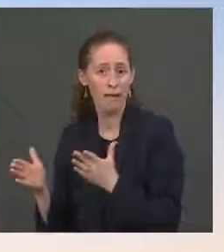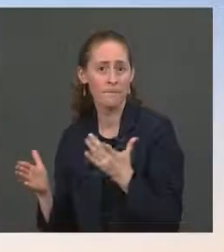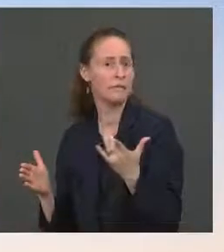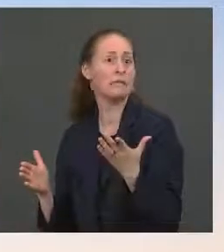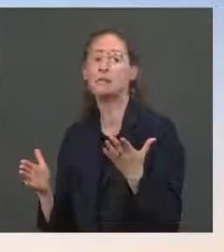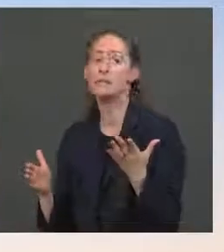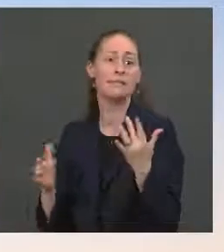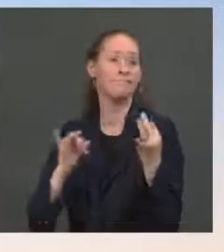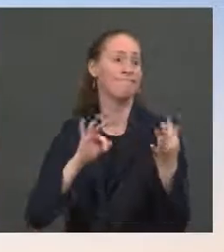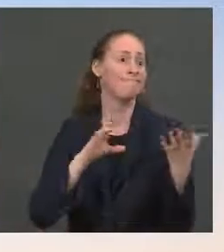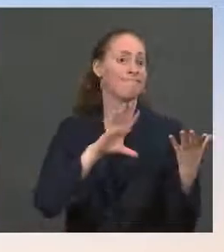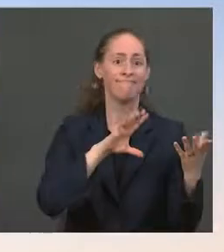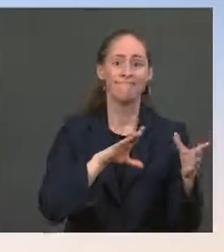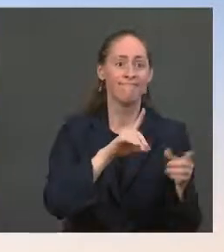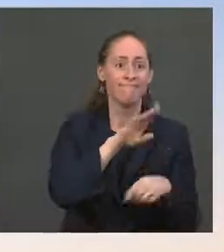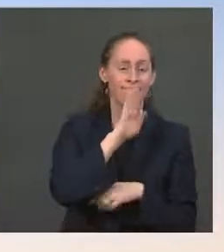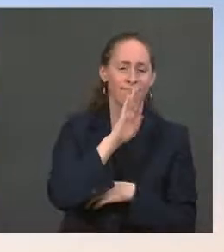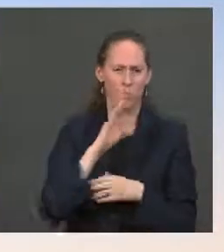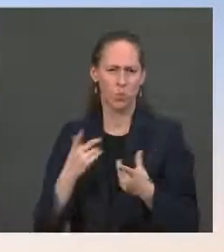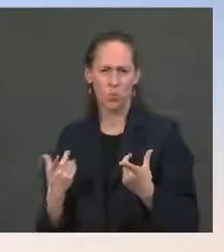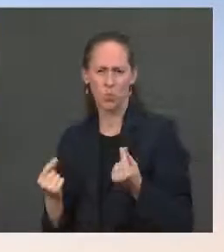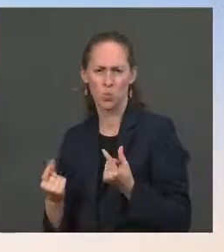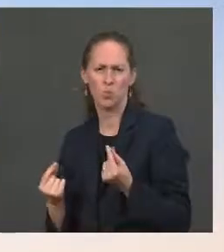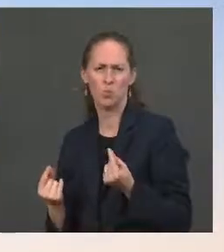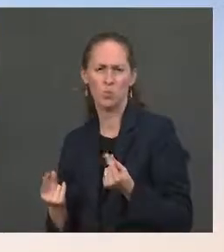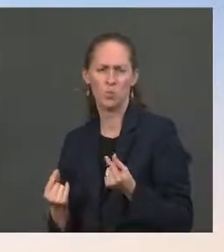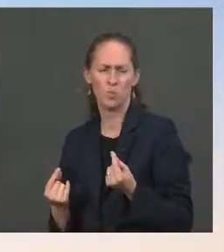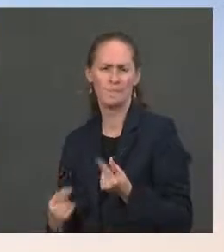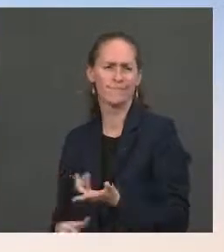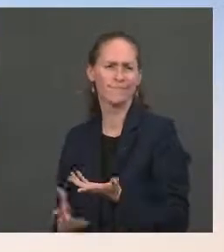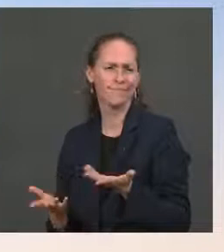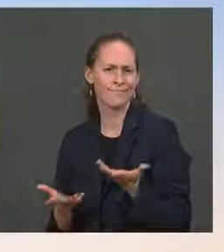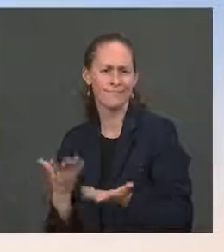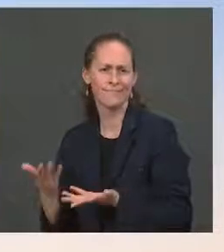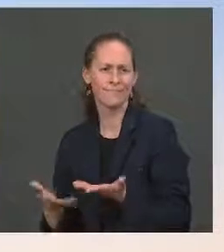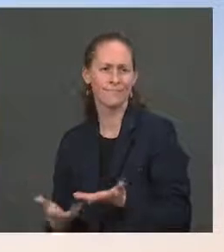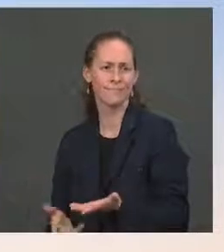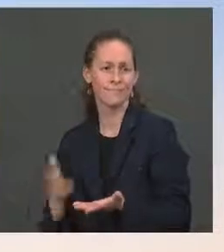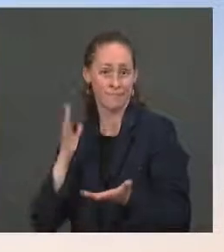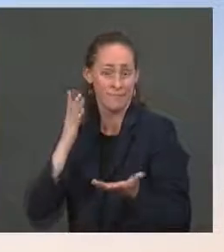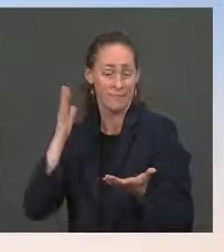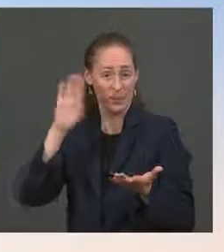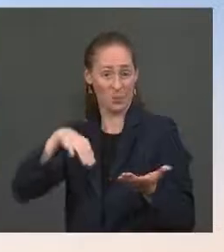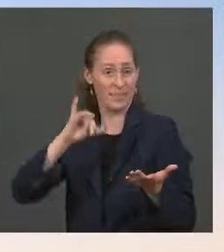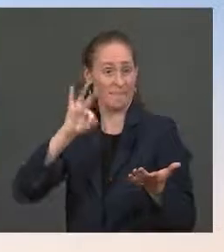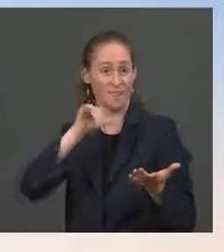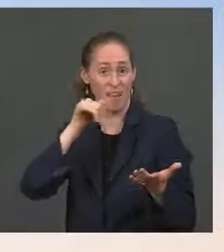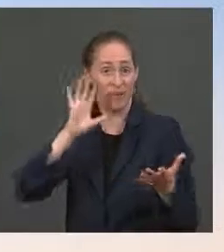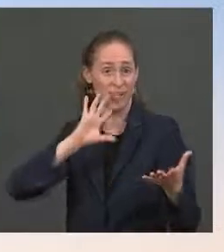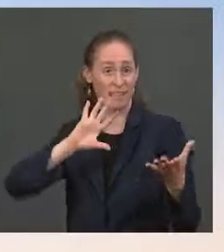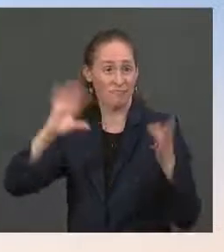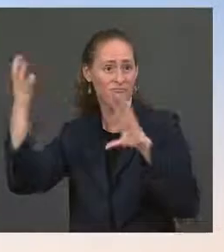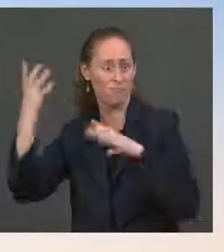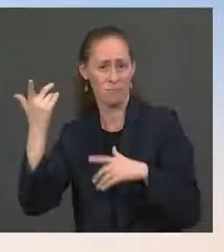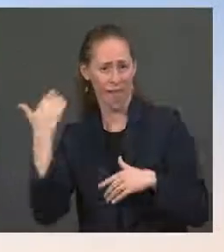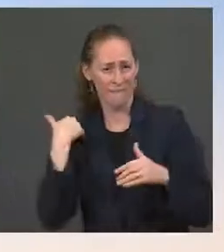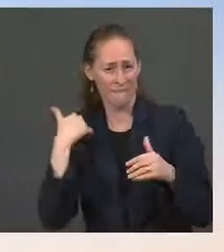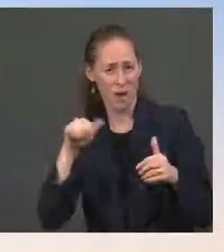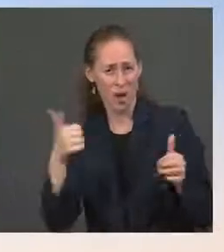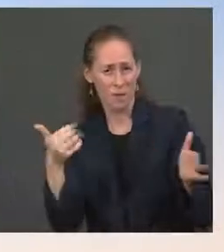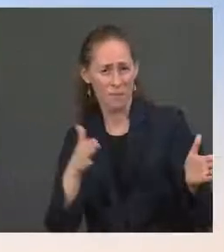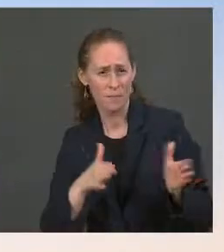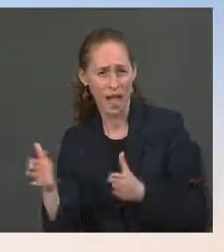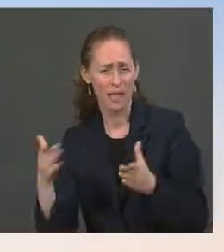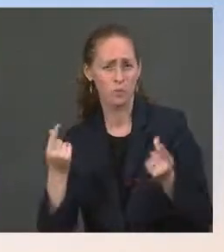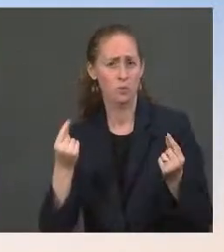that happening? You've outlined that it would be catastrophic. So is the White House making plans and preparations